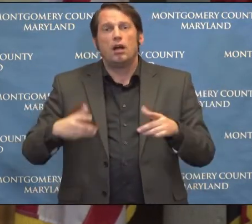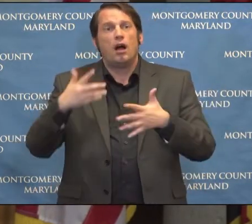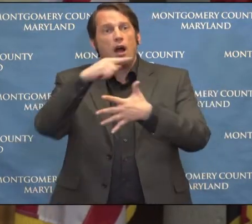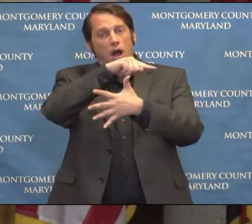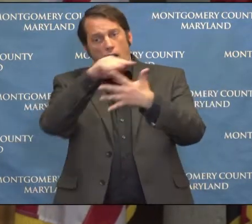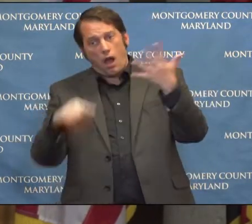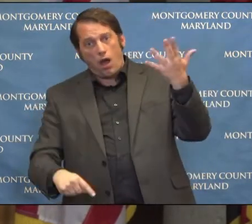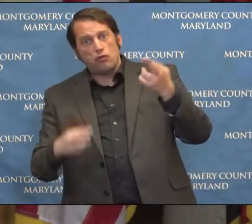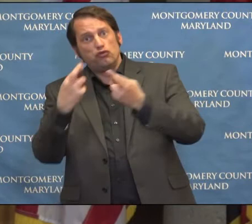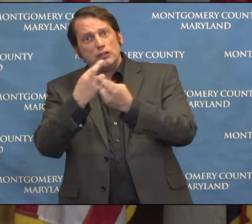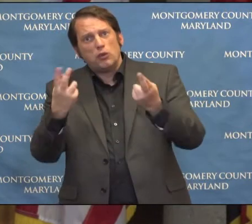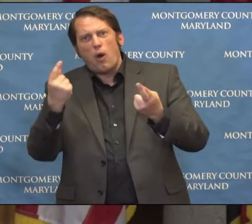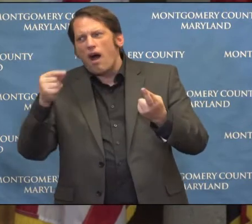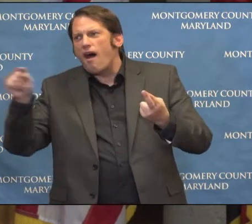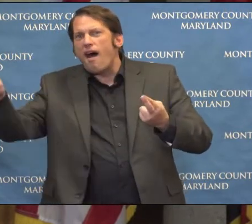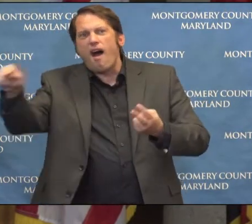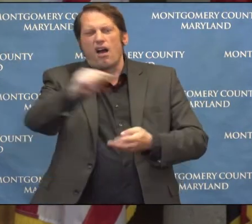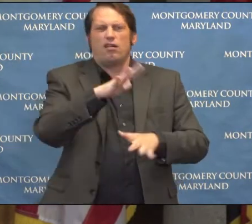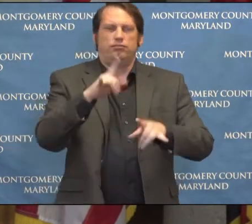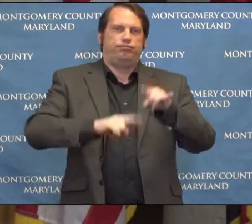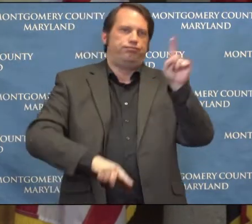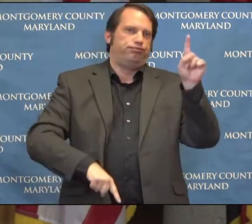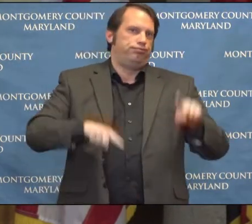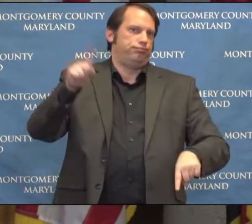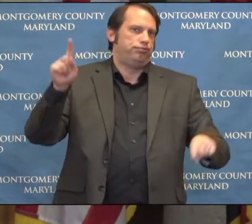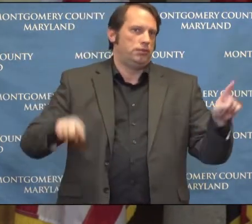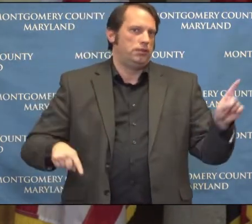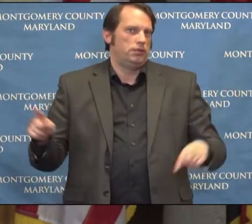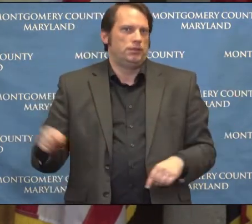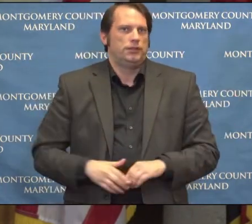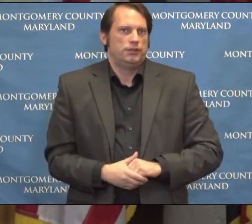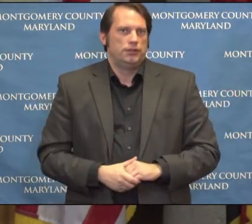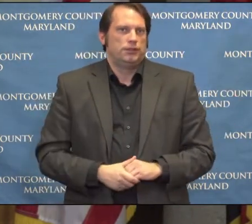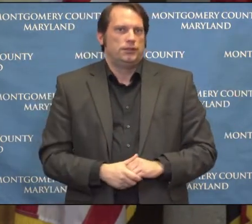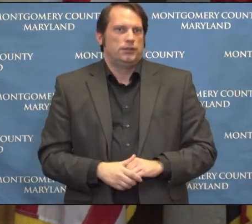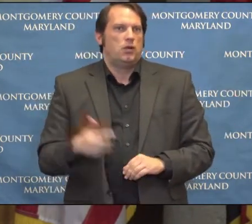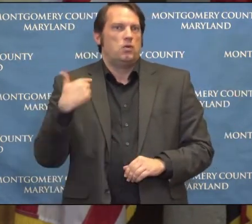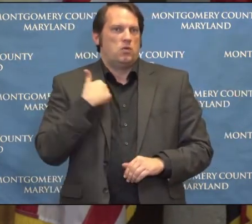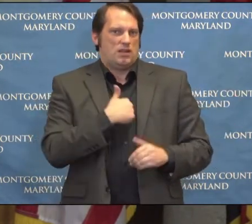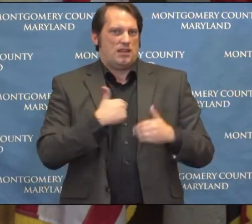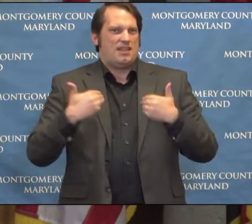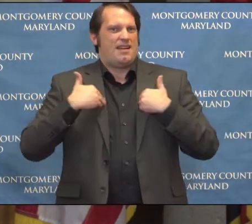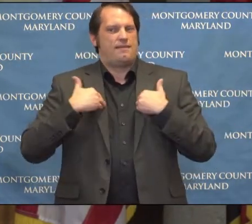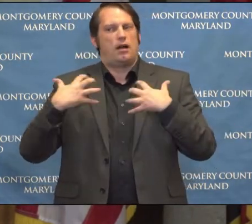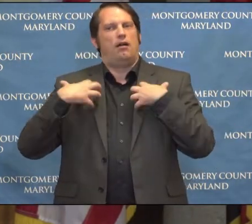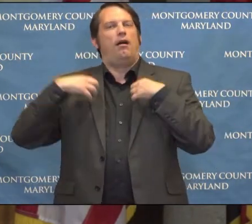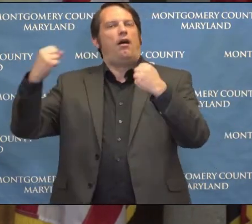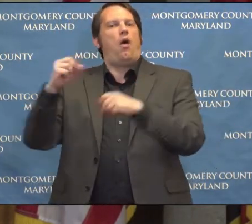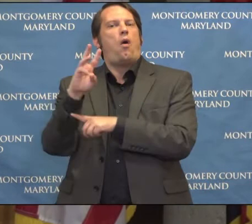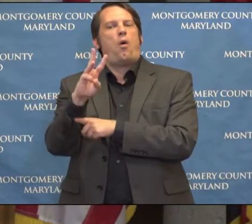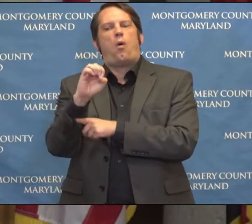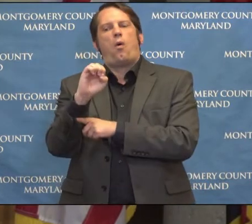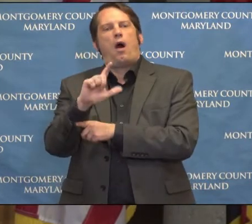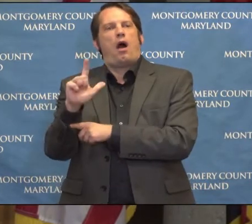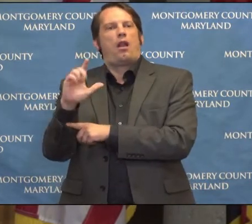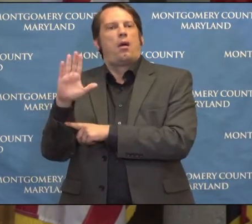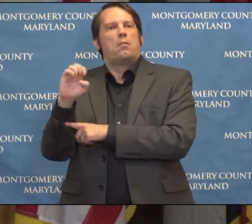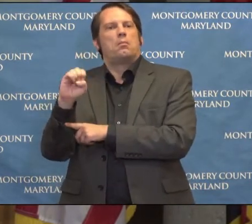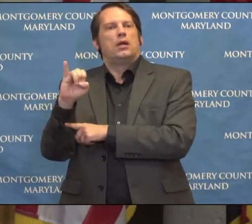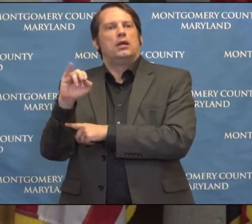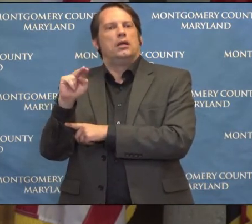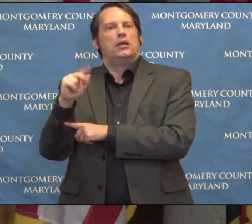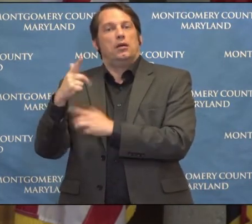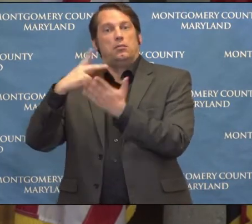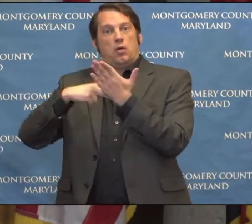so we have instituted a well-being program for our staff members, and we're, of course, extremely concerned about those staff members who are on the